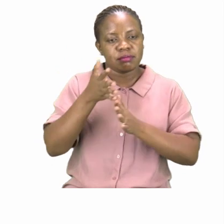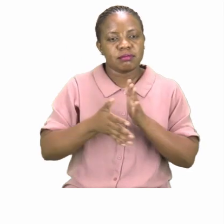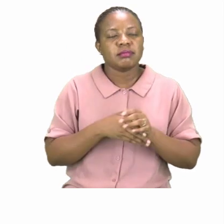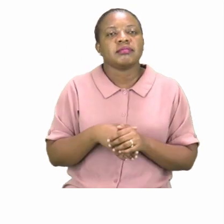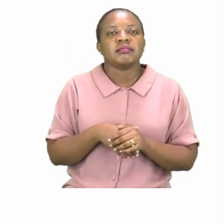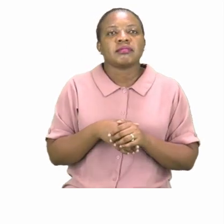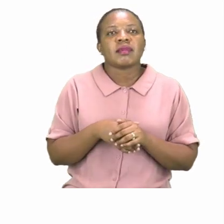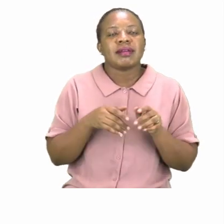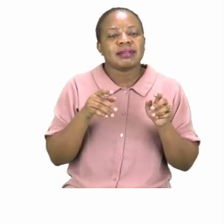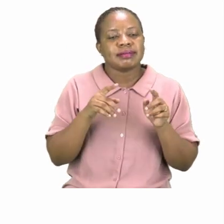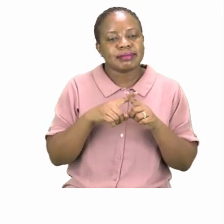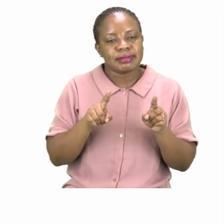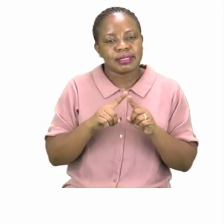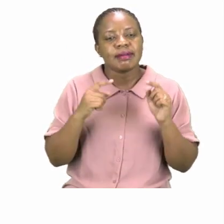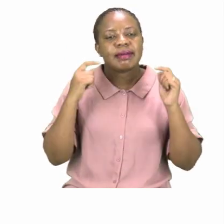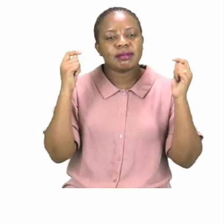Festivals.